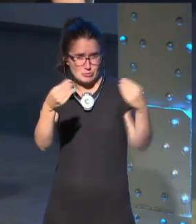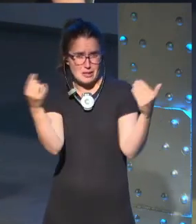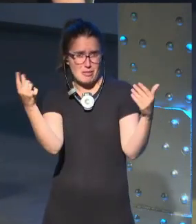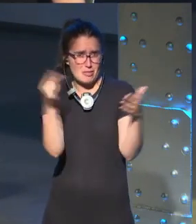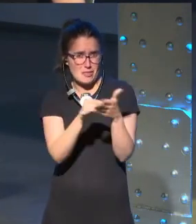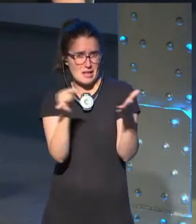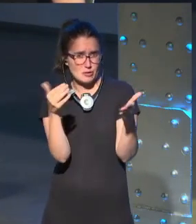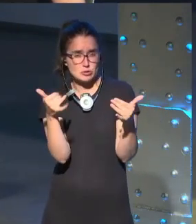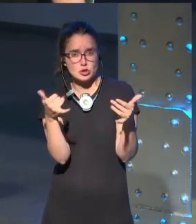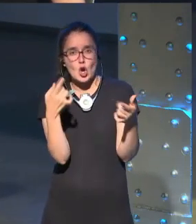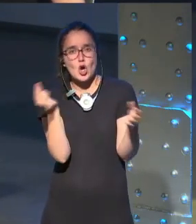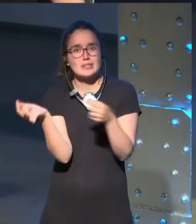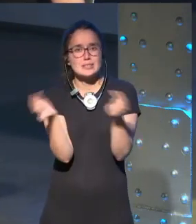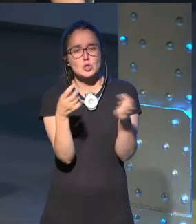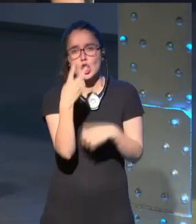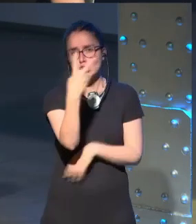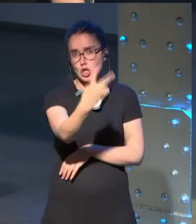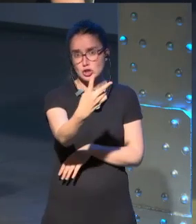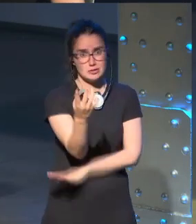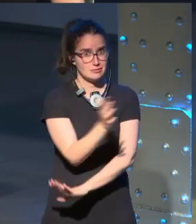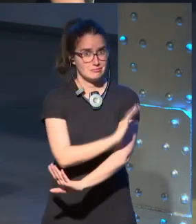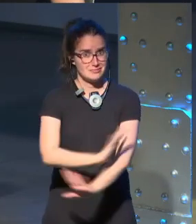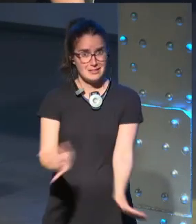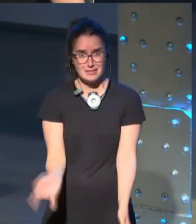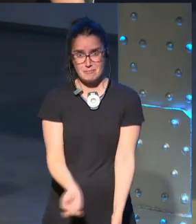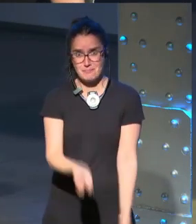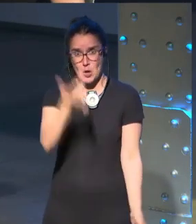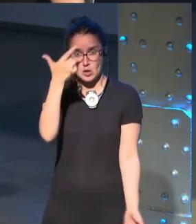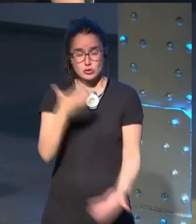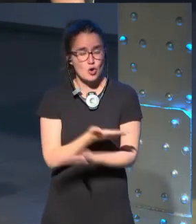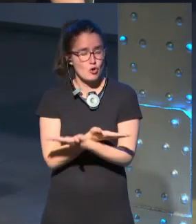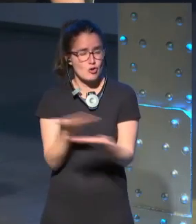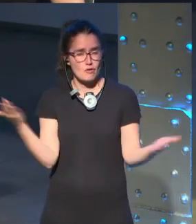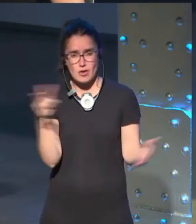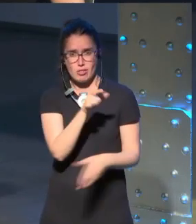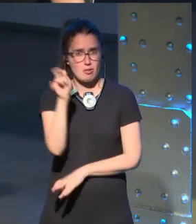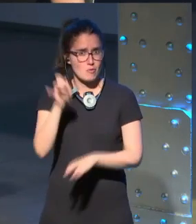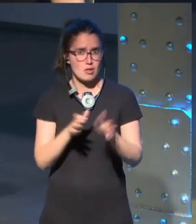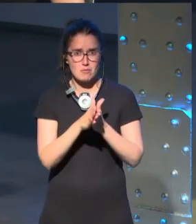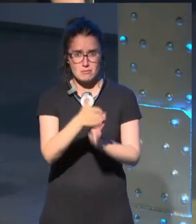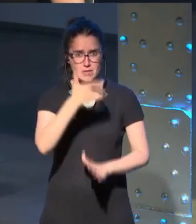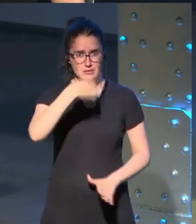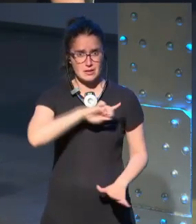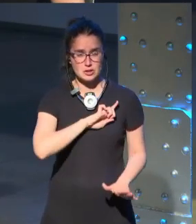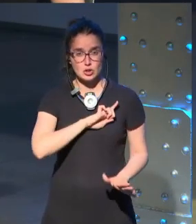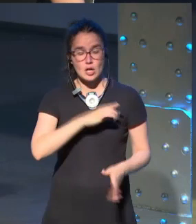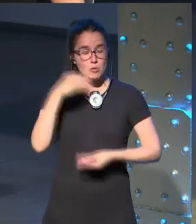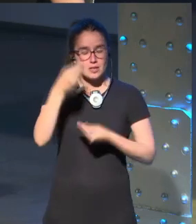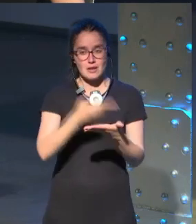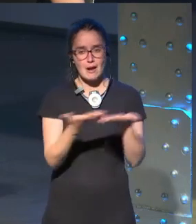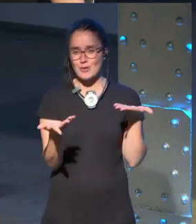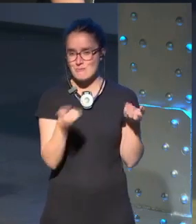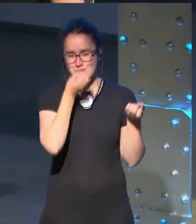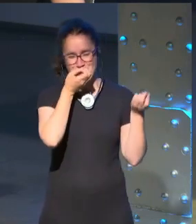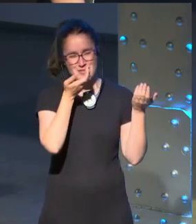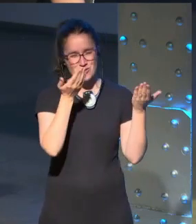ole. I trust my editors, and if they think something doesn't belong and I'm in love with it, I grit my teeth